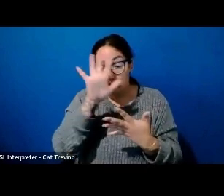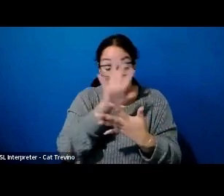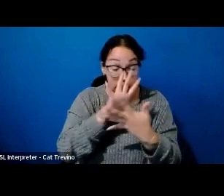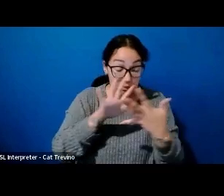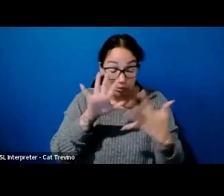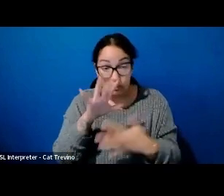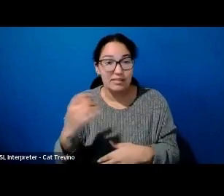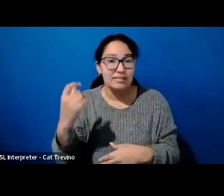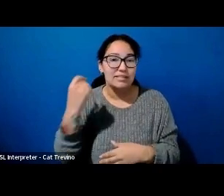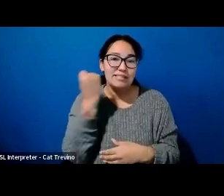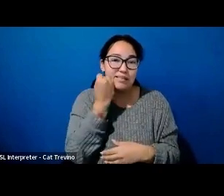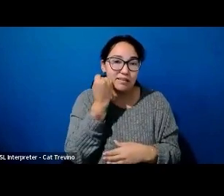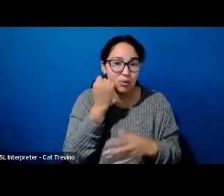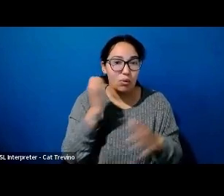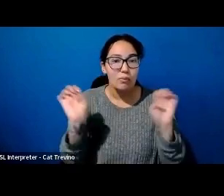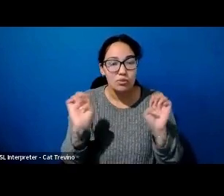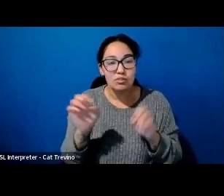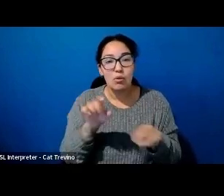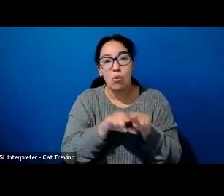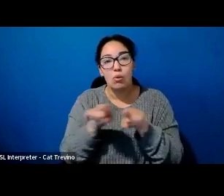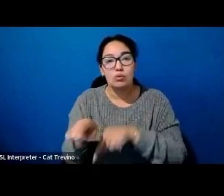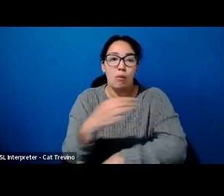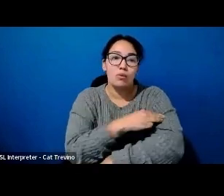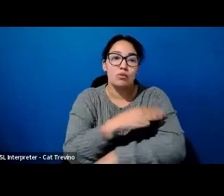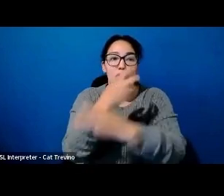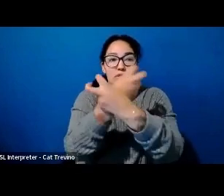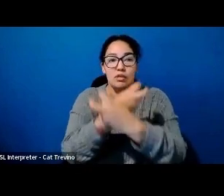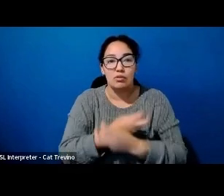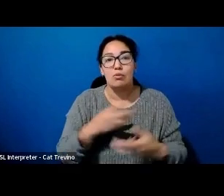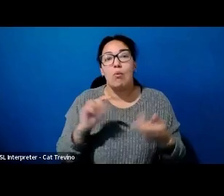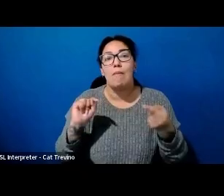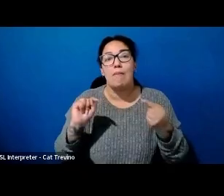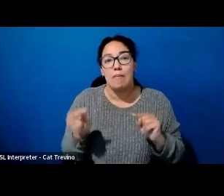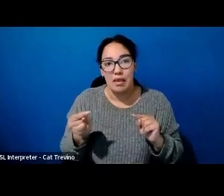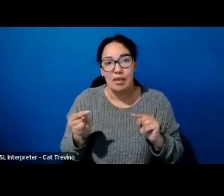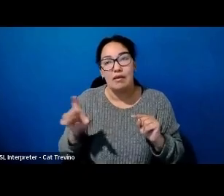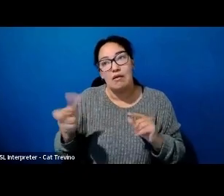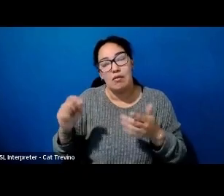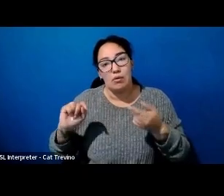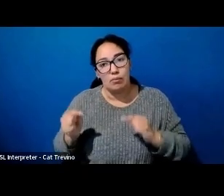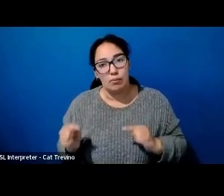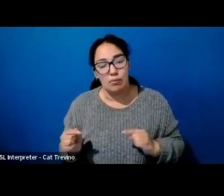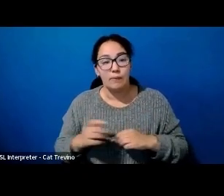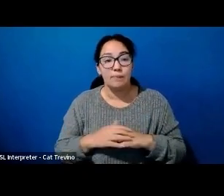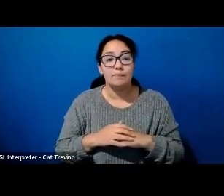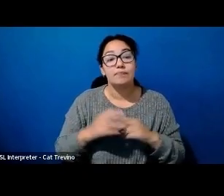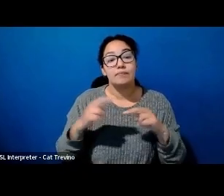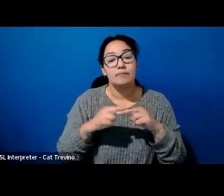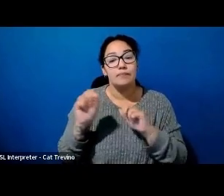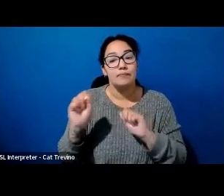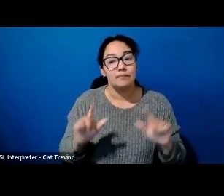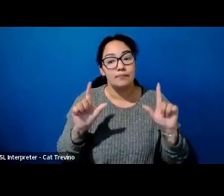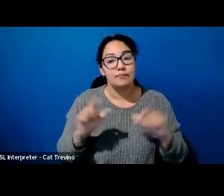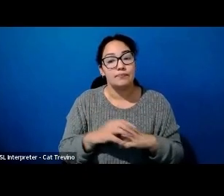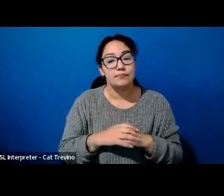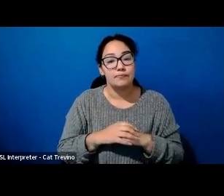dental emergencies, as well as musculoskeletal pain and injuries. Next slide.